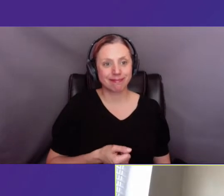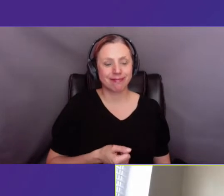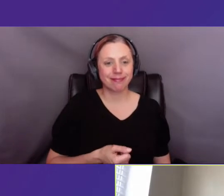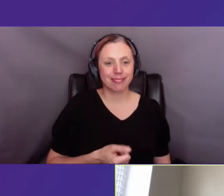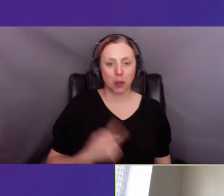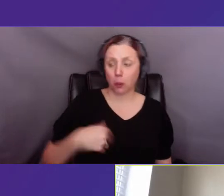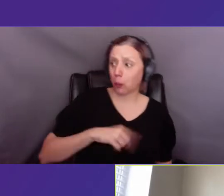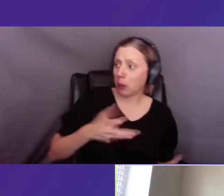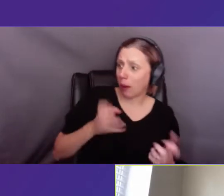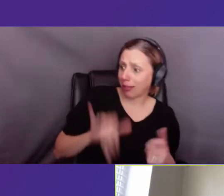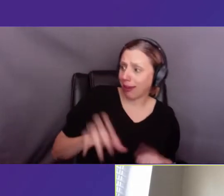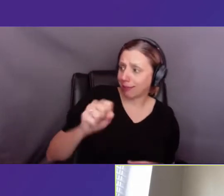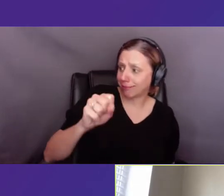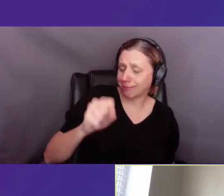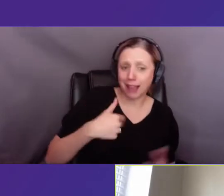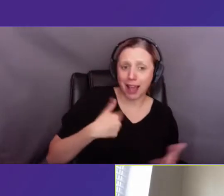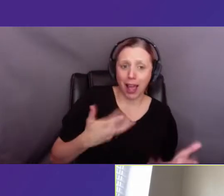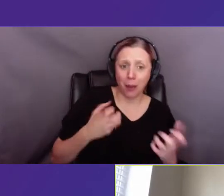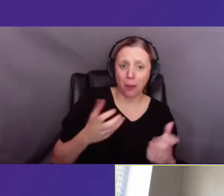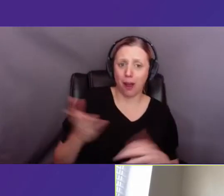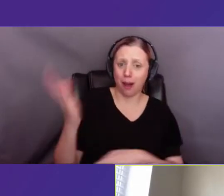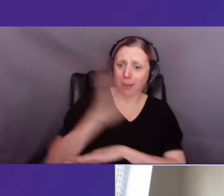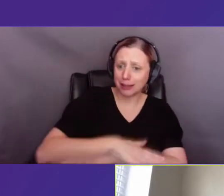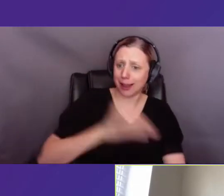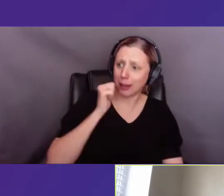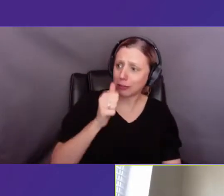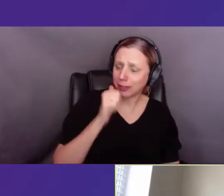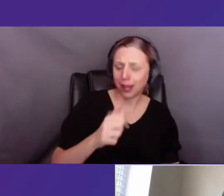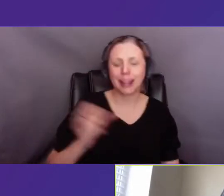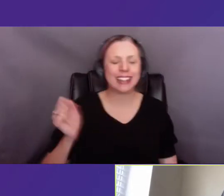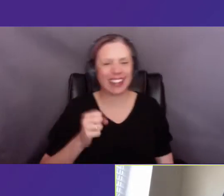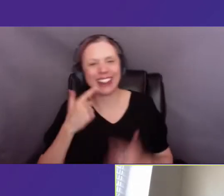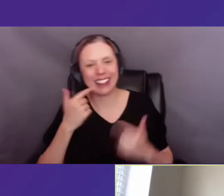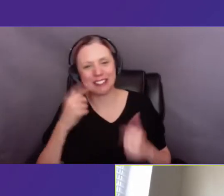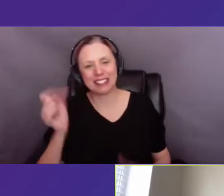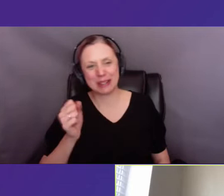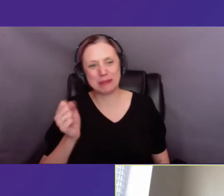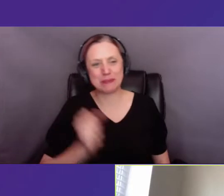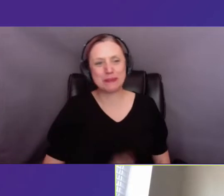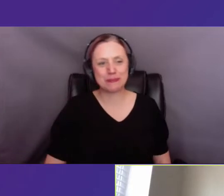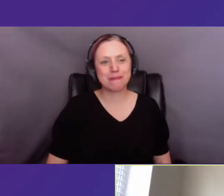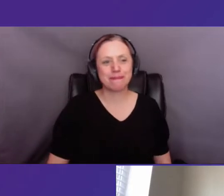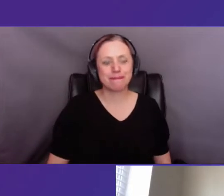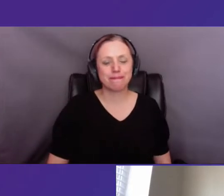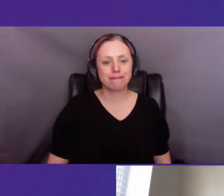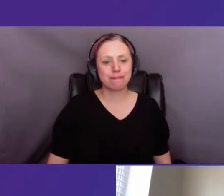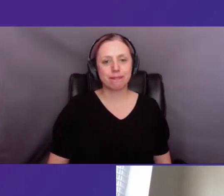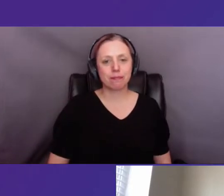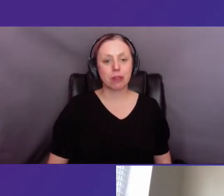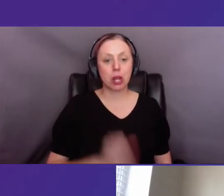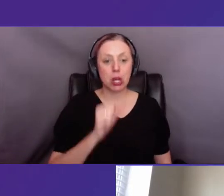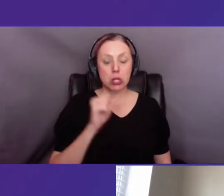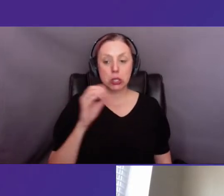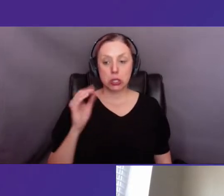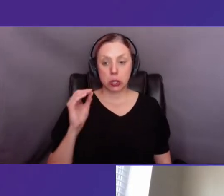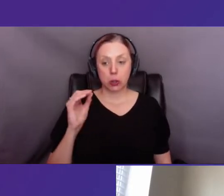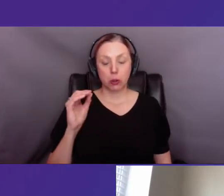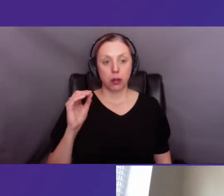what we want. I want that all day, every day. Right. And so I just